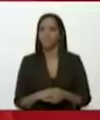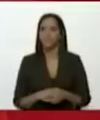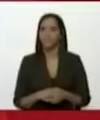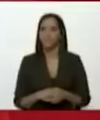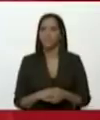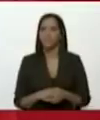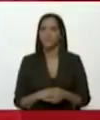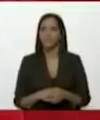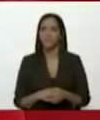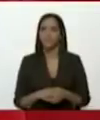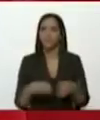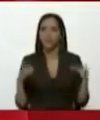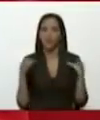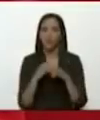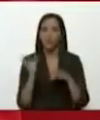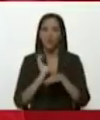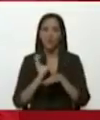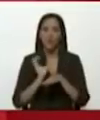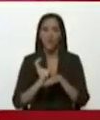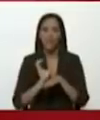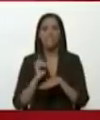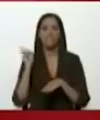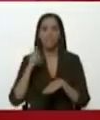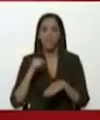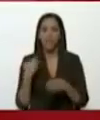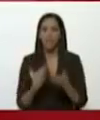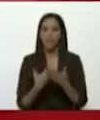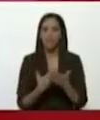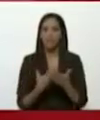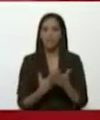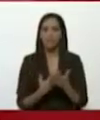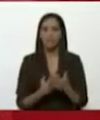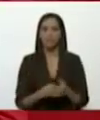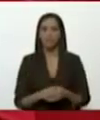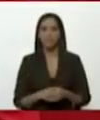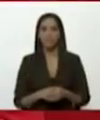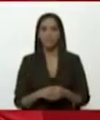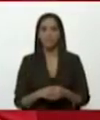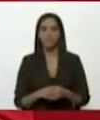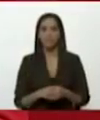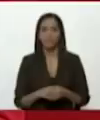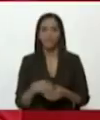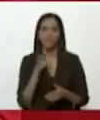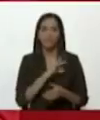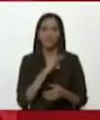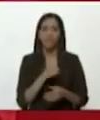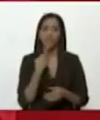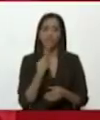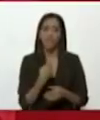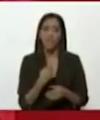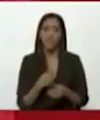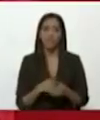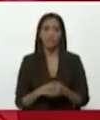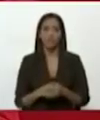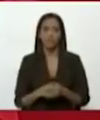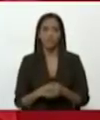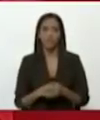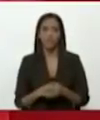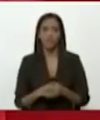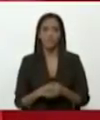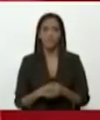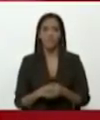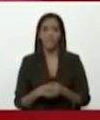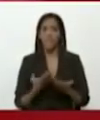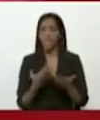Adventista. Y los grupos evangélicos, los grupos adventistas también. Uh-huh. Este fue el señor que dijo que la salida de